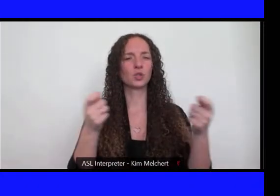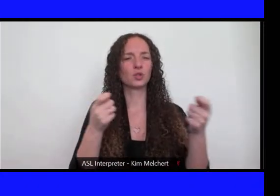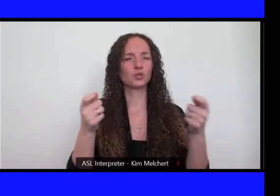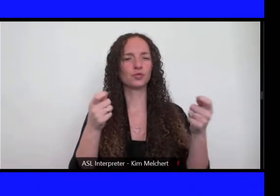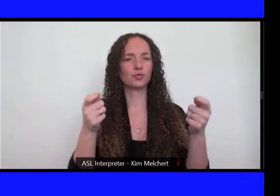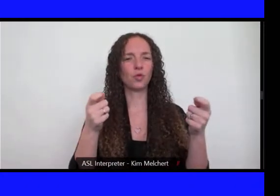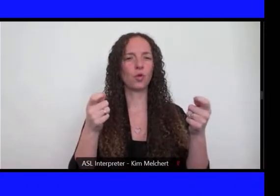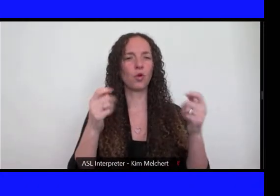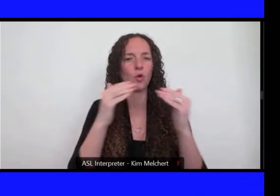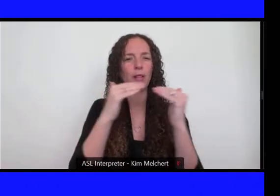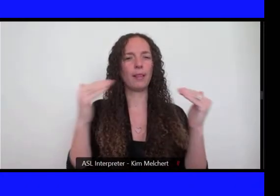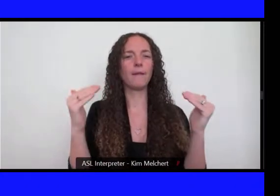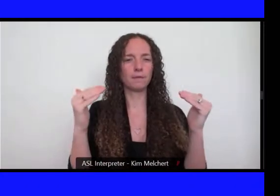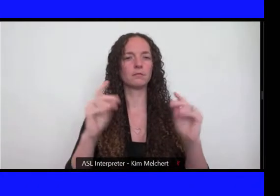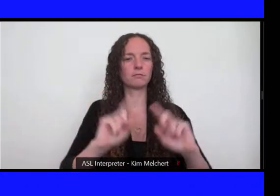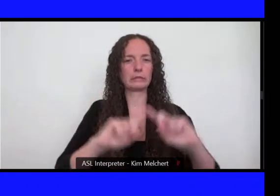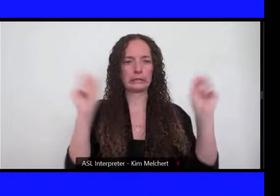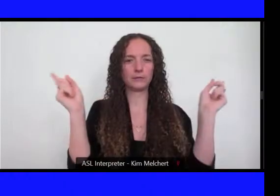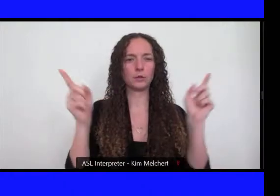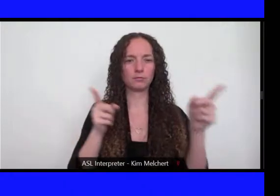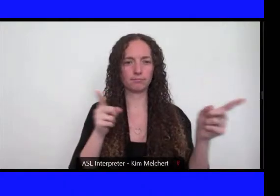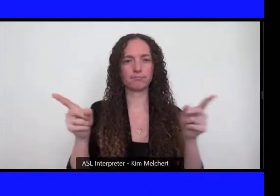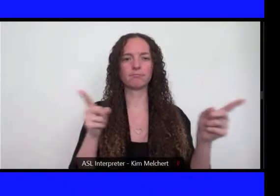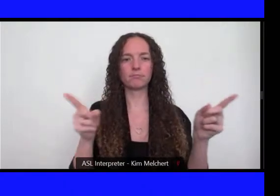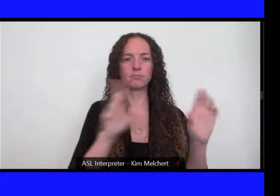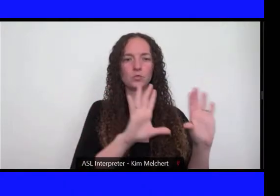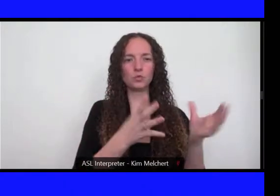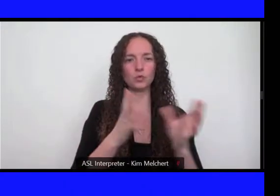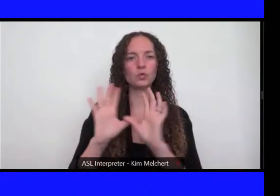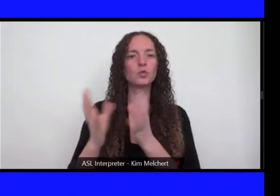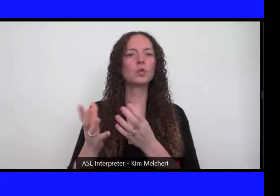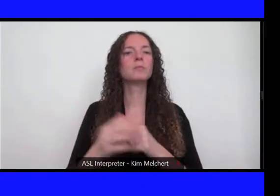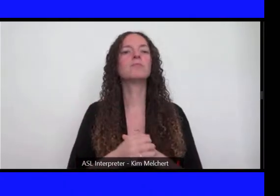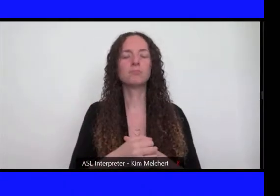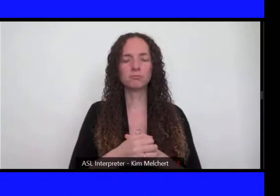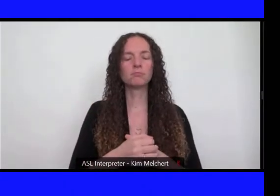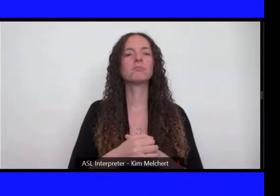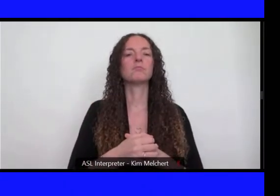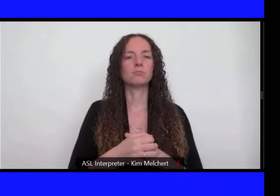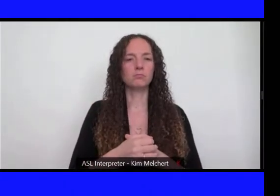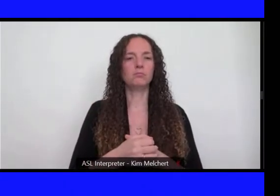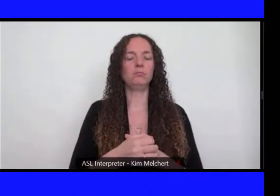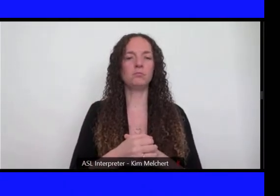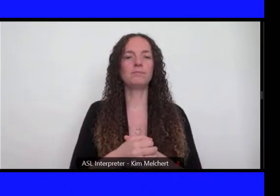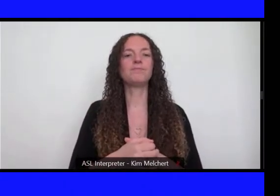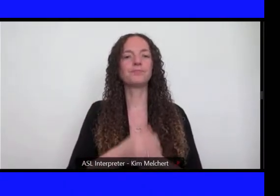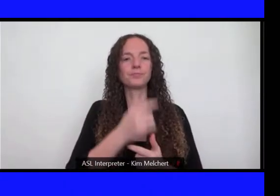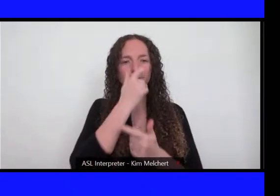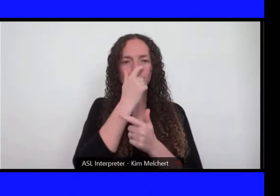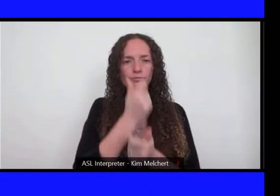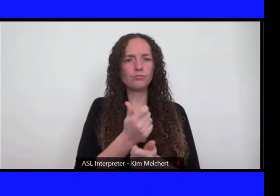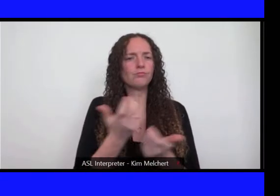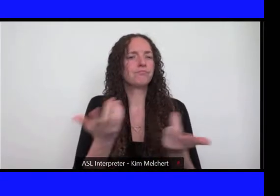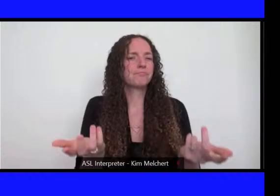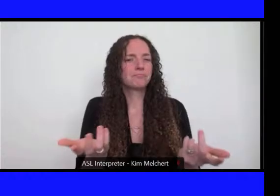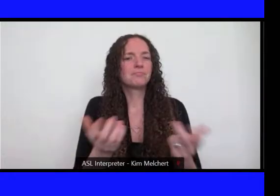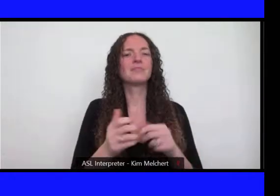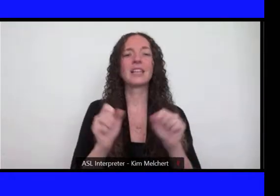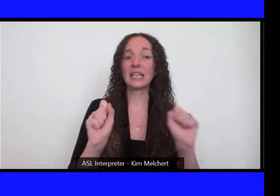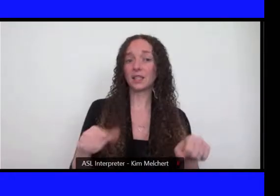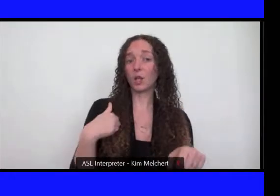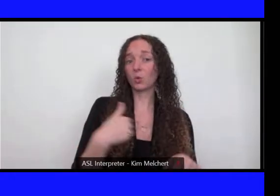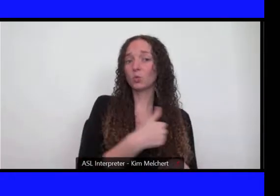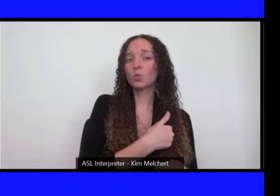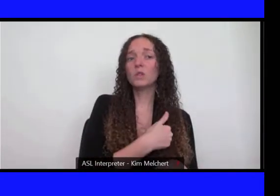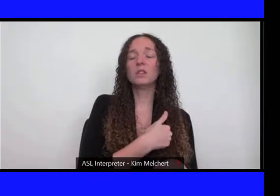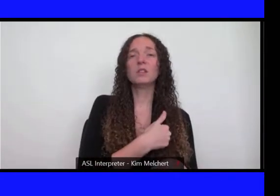areas they are doing like better in controlling while in others are not. The other idea, again, when you do a good